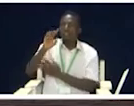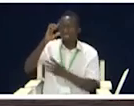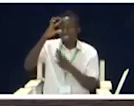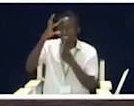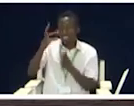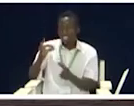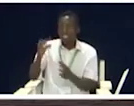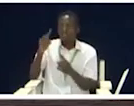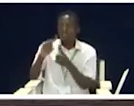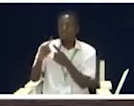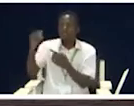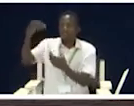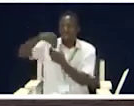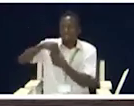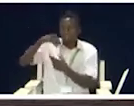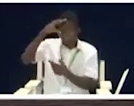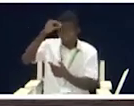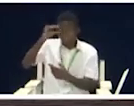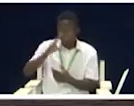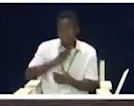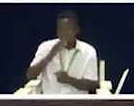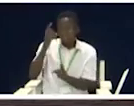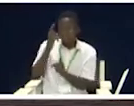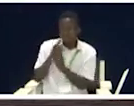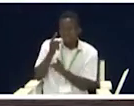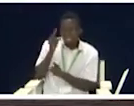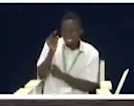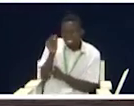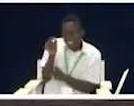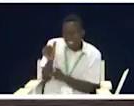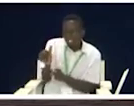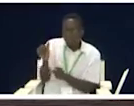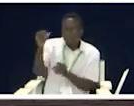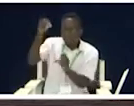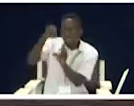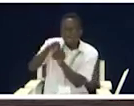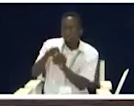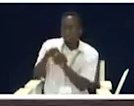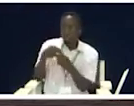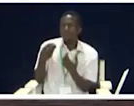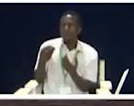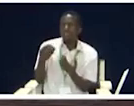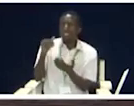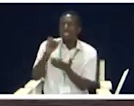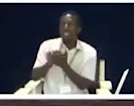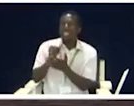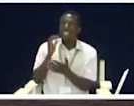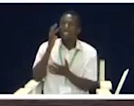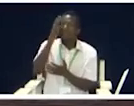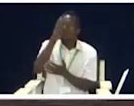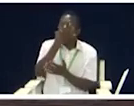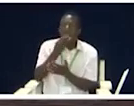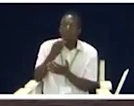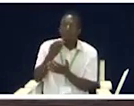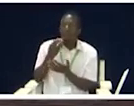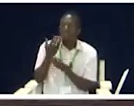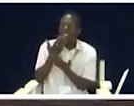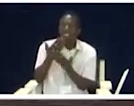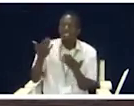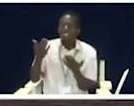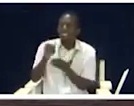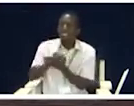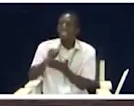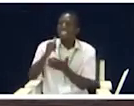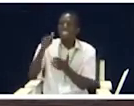just a little input is required. And you know the beautiful thing? That impute can be anything. Tell your